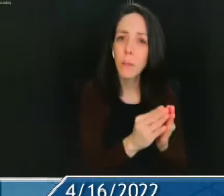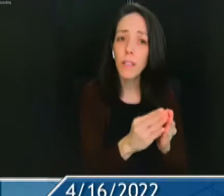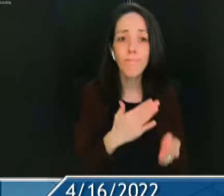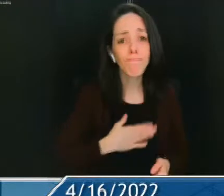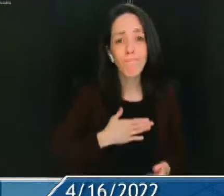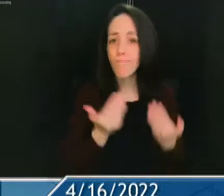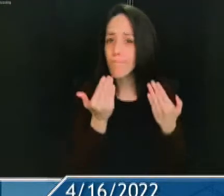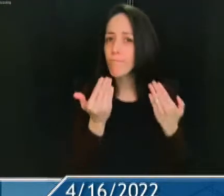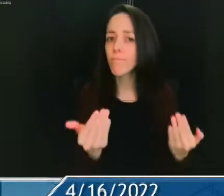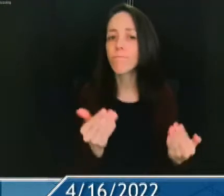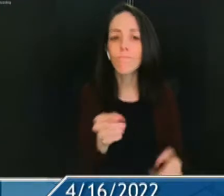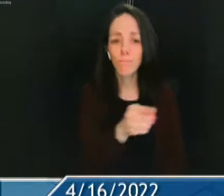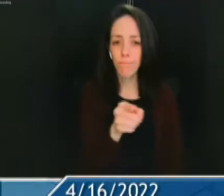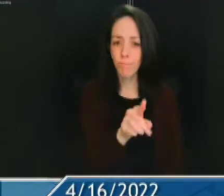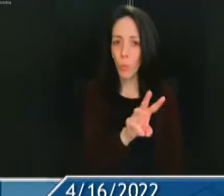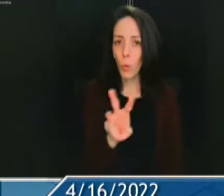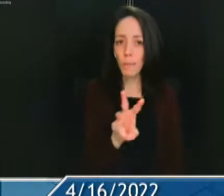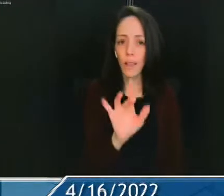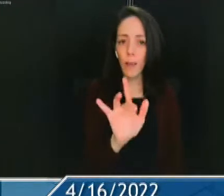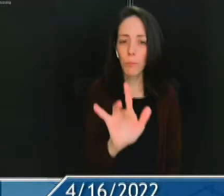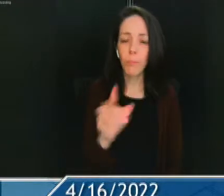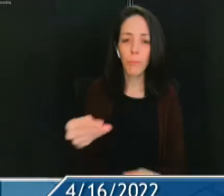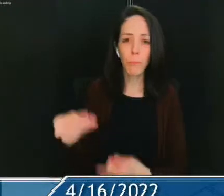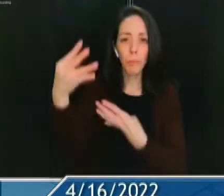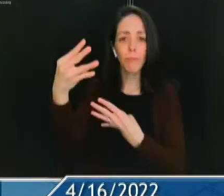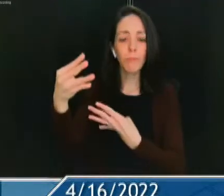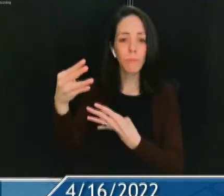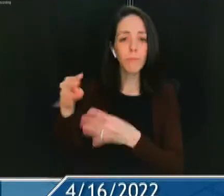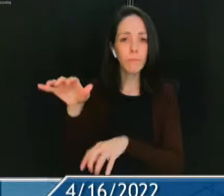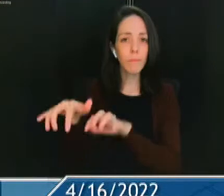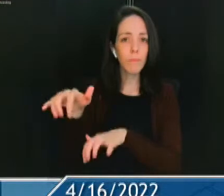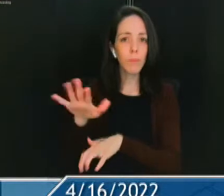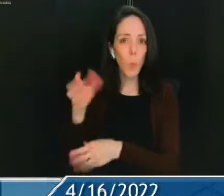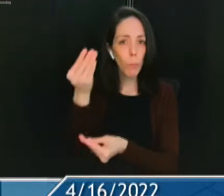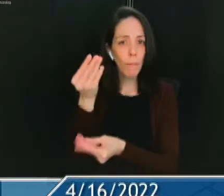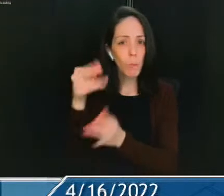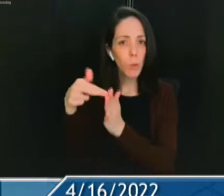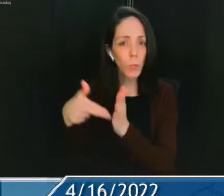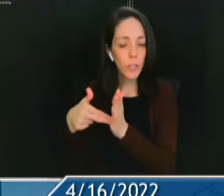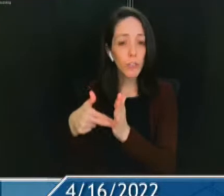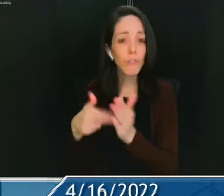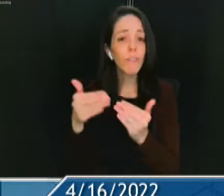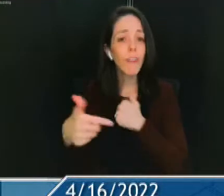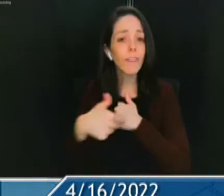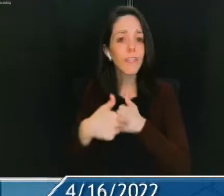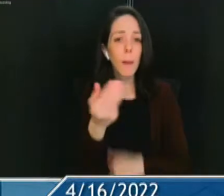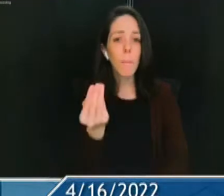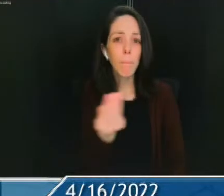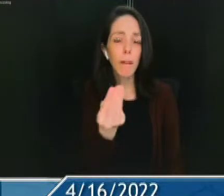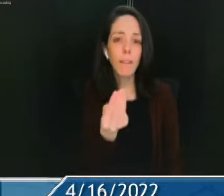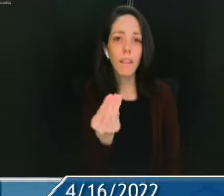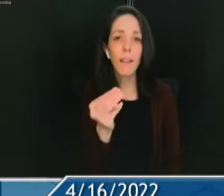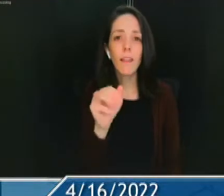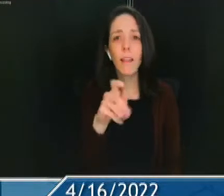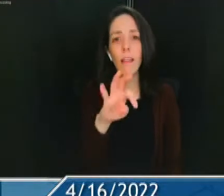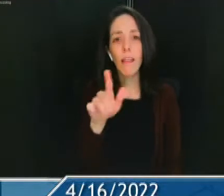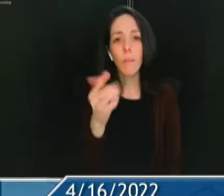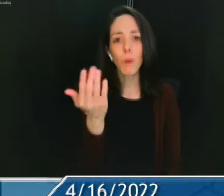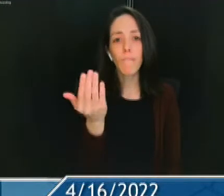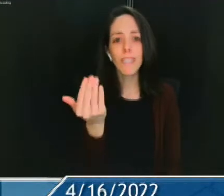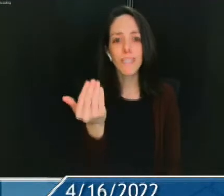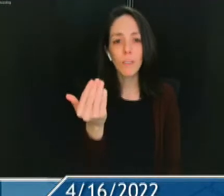website and click on the link to sign up to testify. Next session is Monday, April 18th. That will be followed by a hearing on